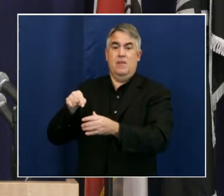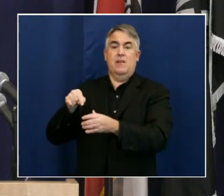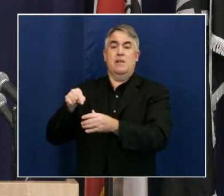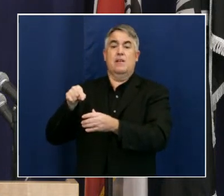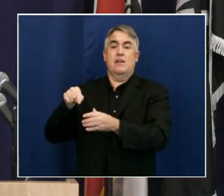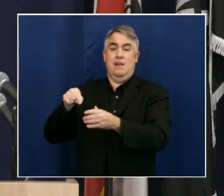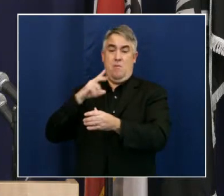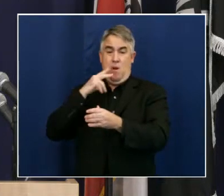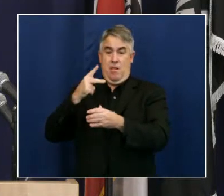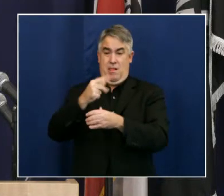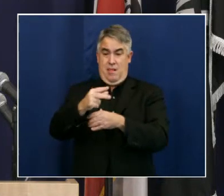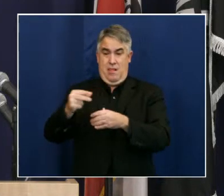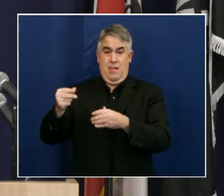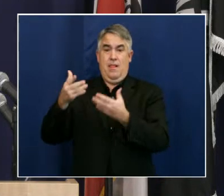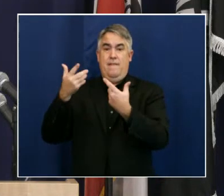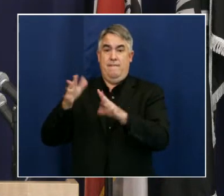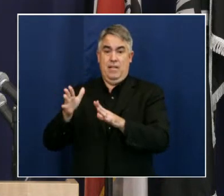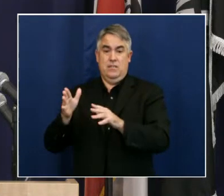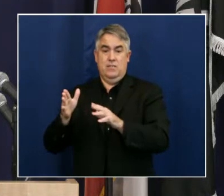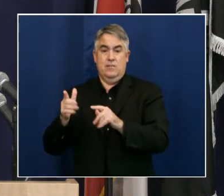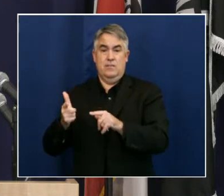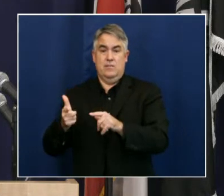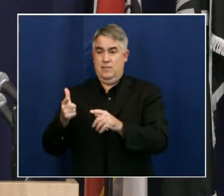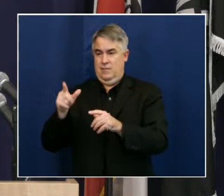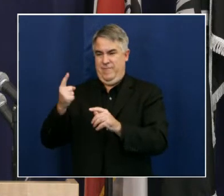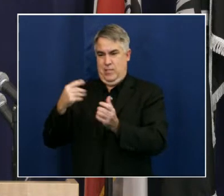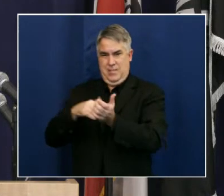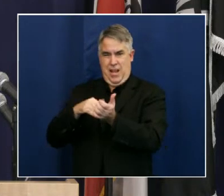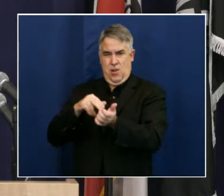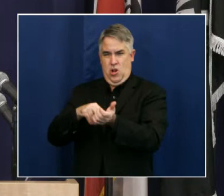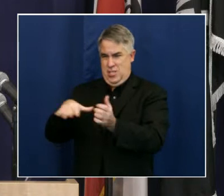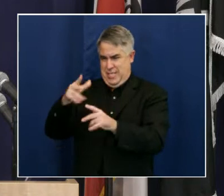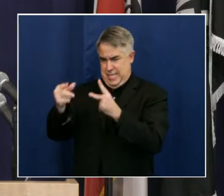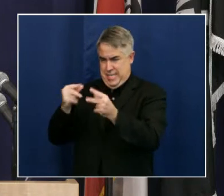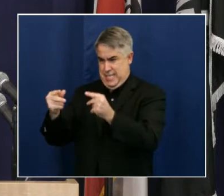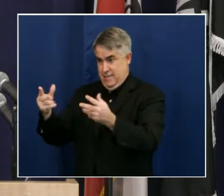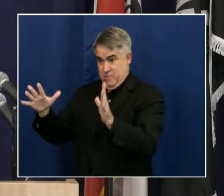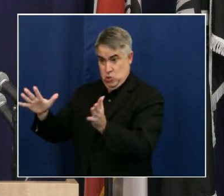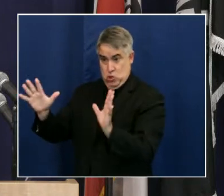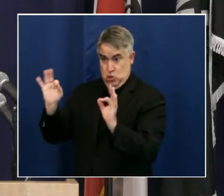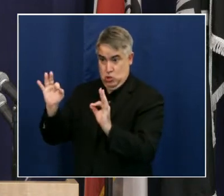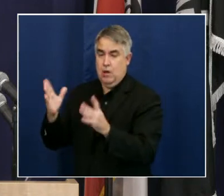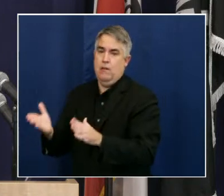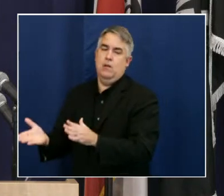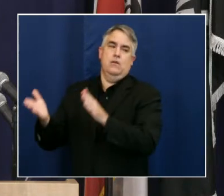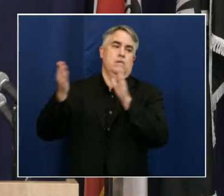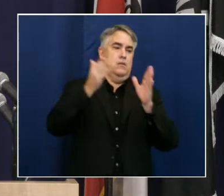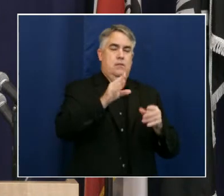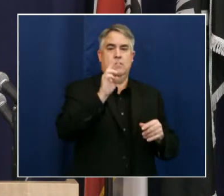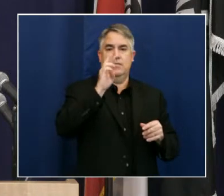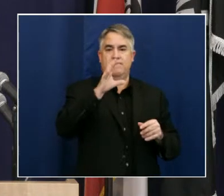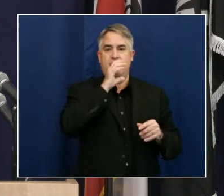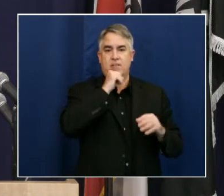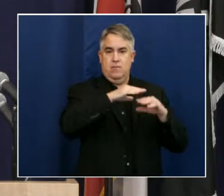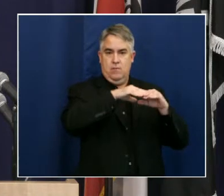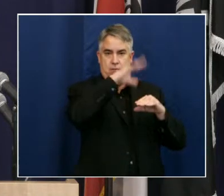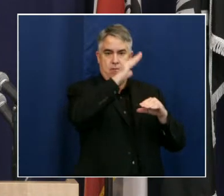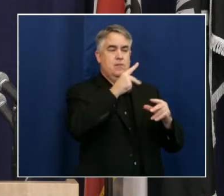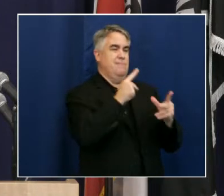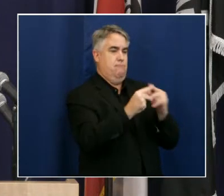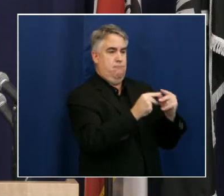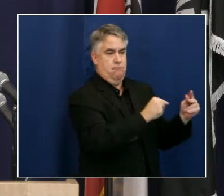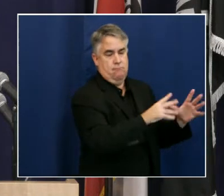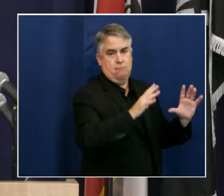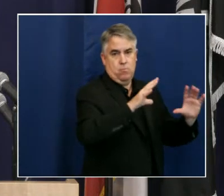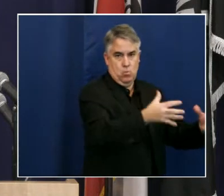healthcare systems will have the ability, if they have the vaccines and they're able to administer those to those 65 and over, but I would